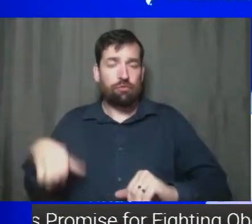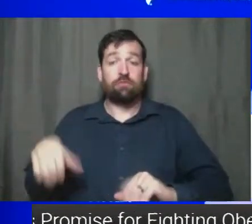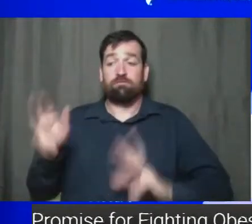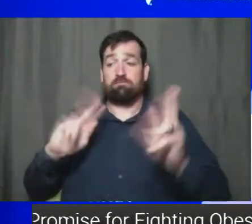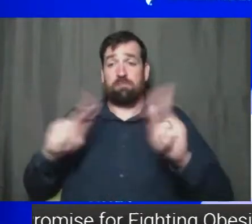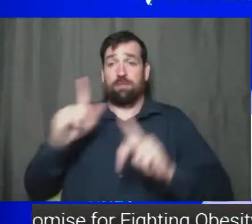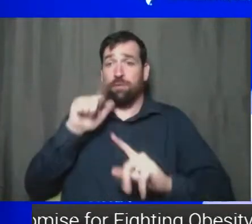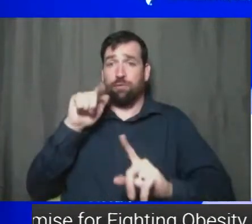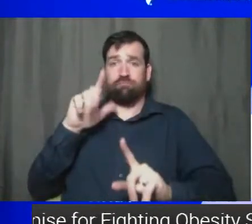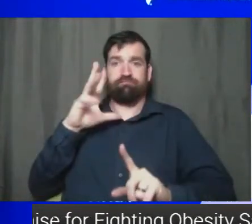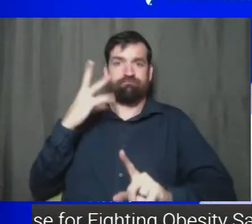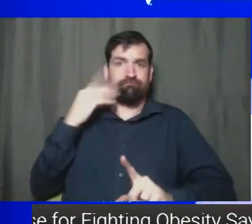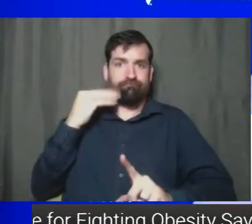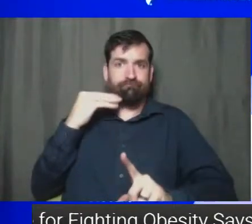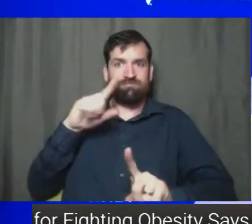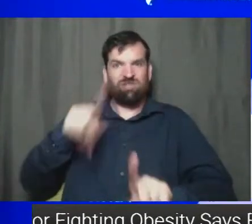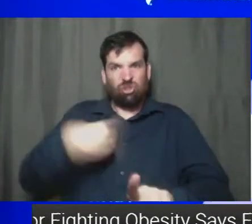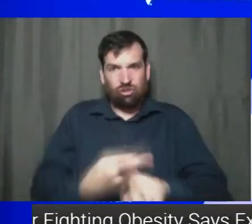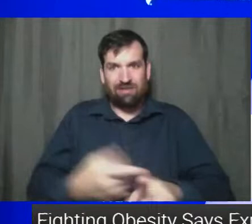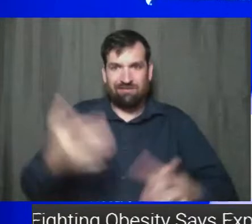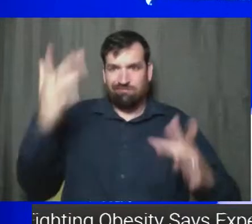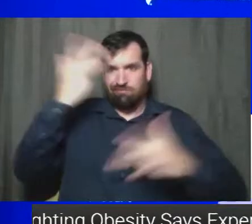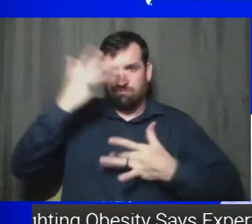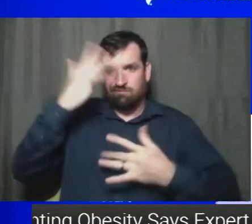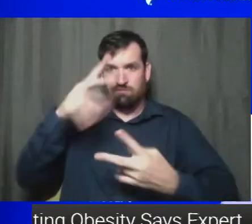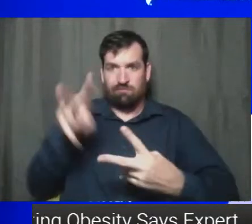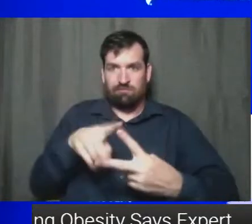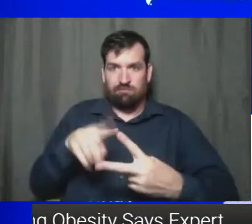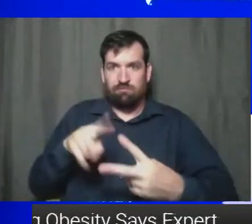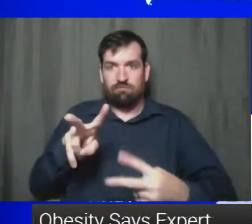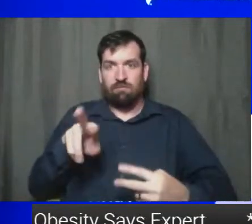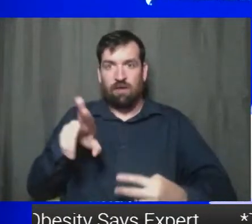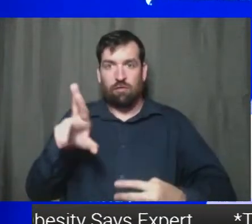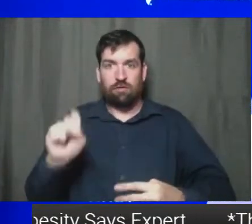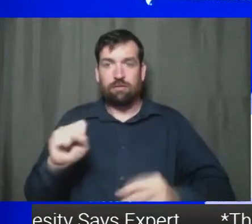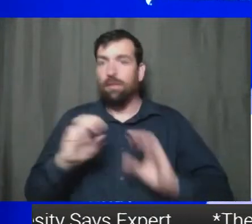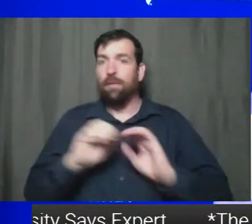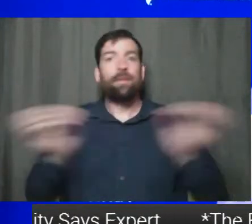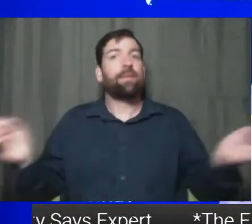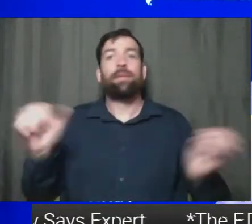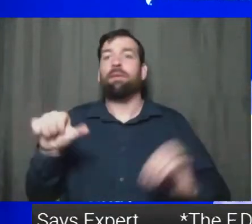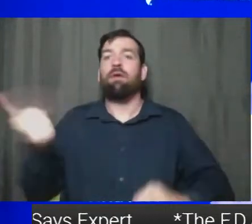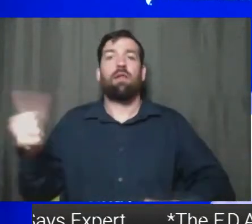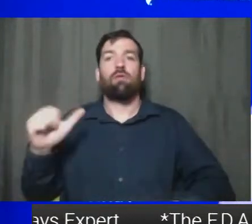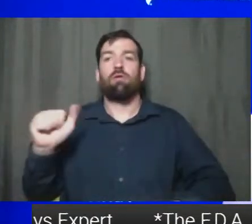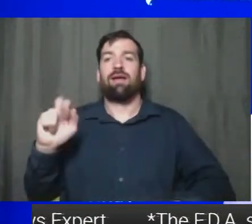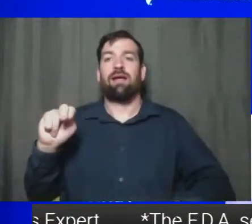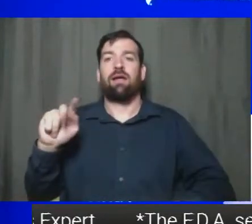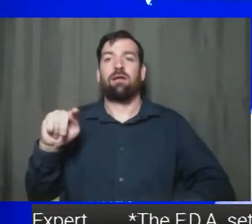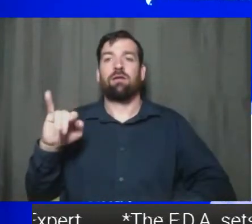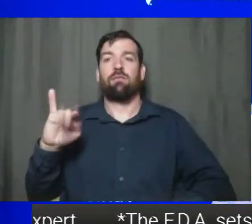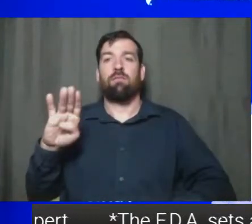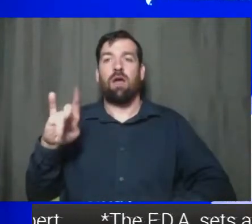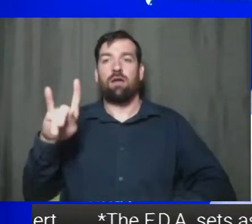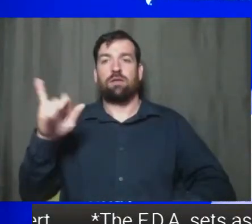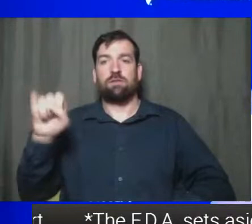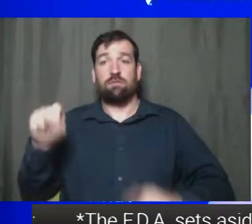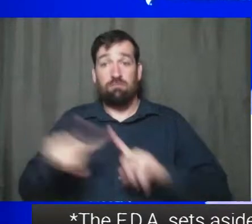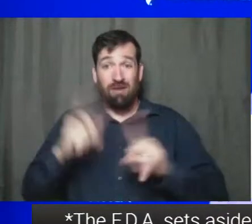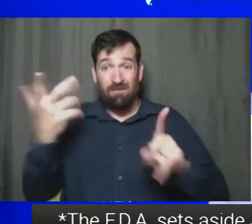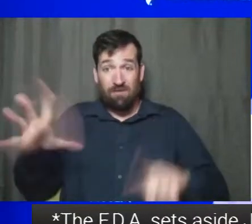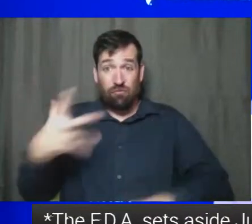with those viruses did not create any other antibodies, but if you had been vaccinated and infected, you did have